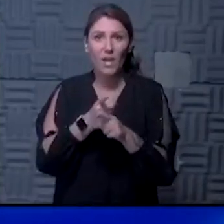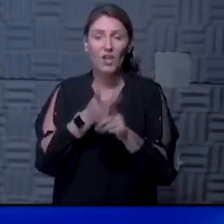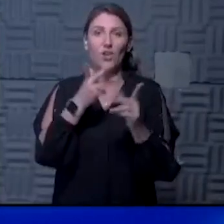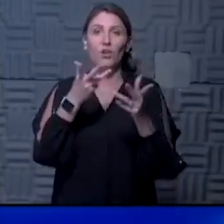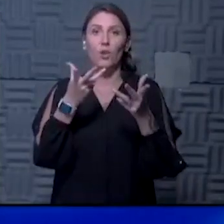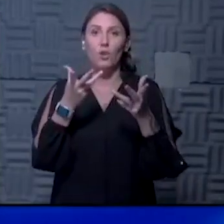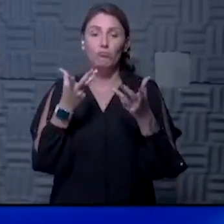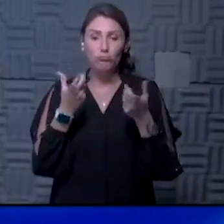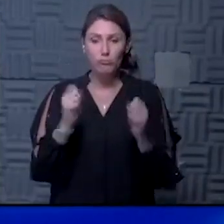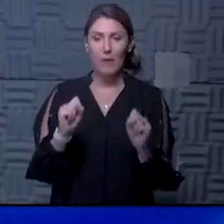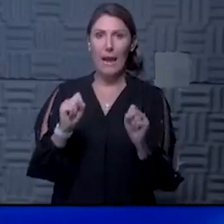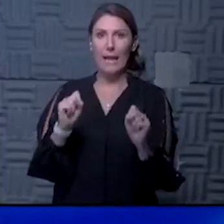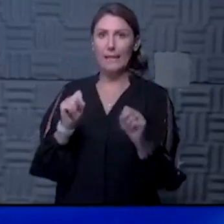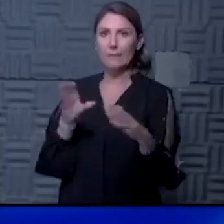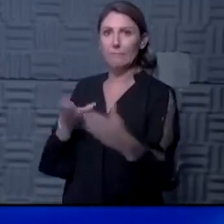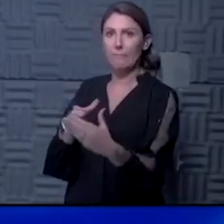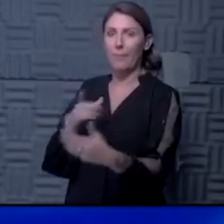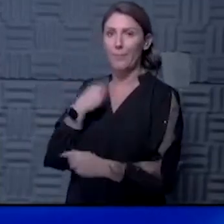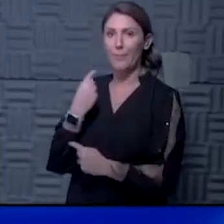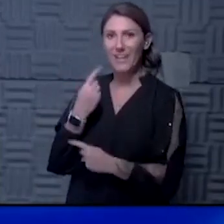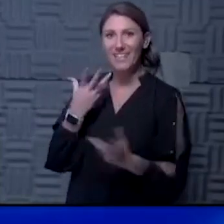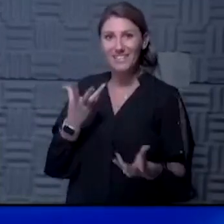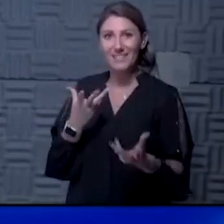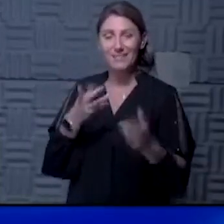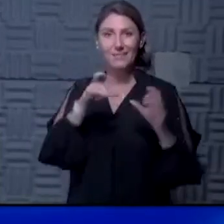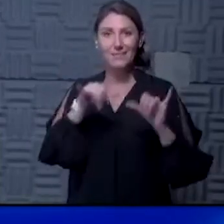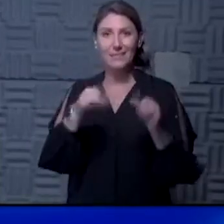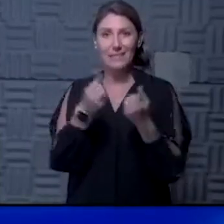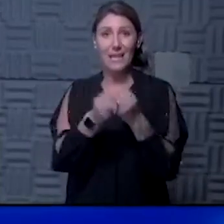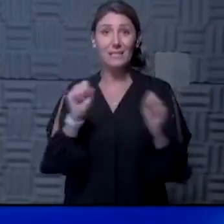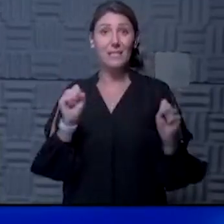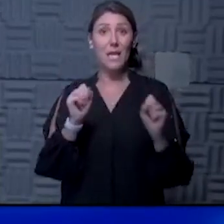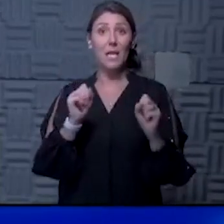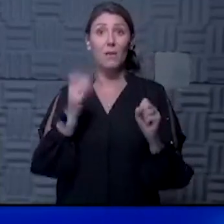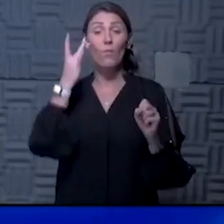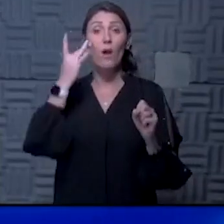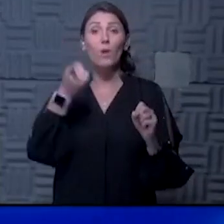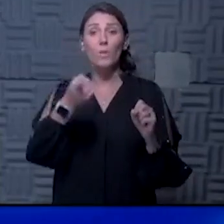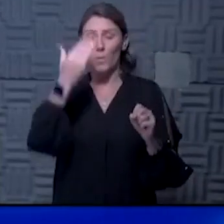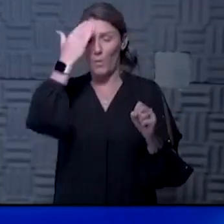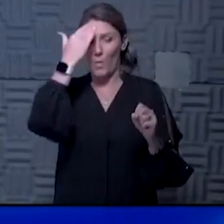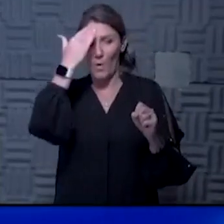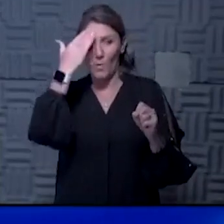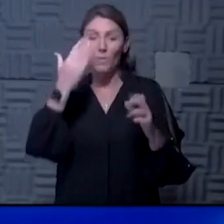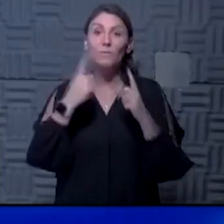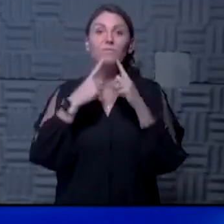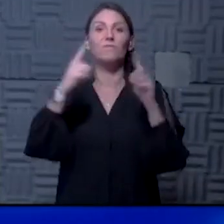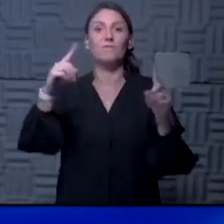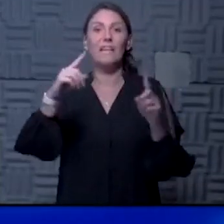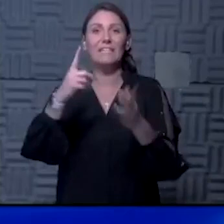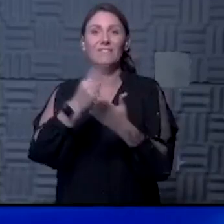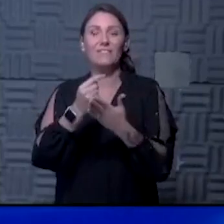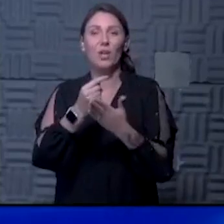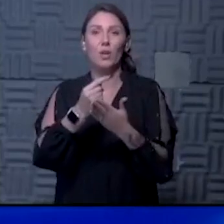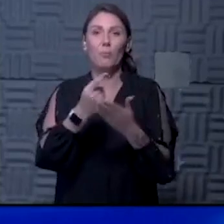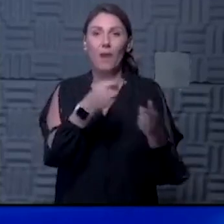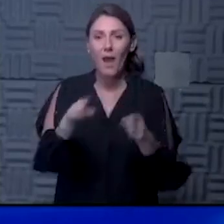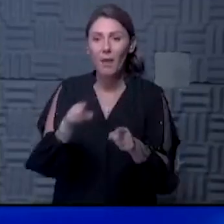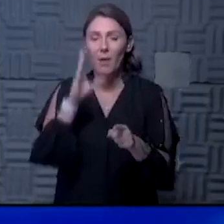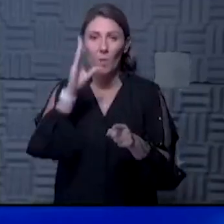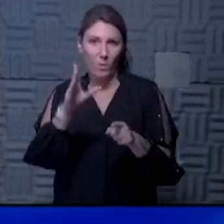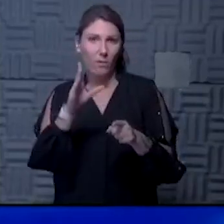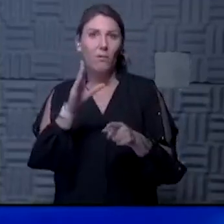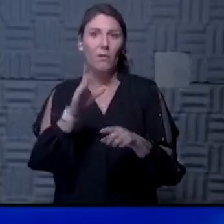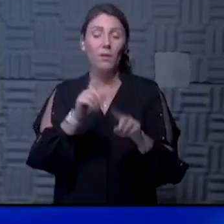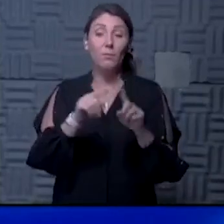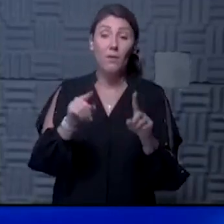much of the risk as you can to try and stay safe, because there's effective therapy coming out. And on the other side of this, it's going to be,